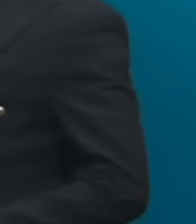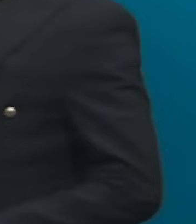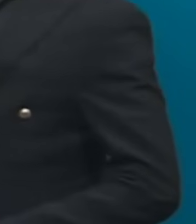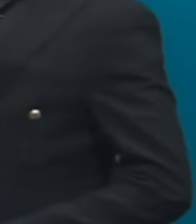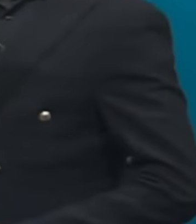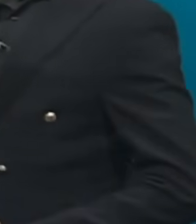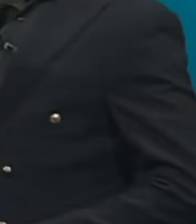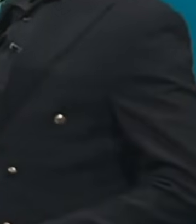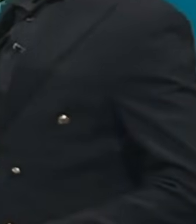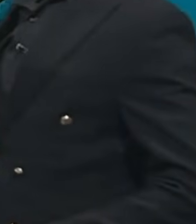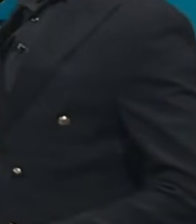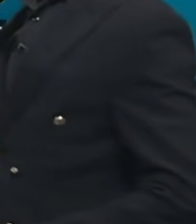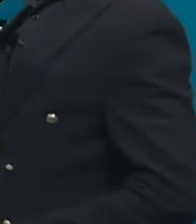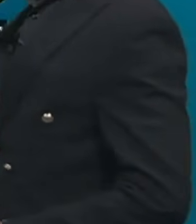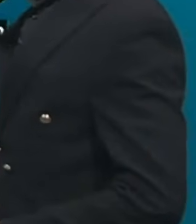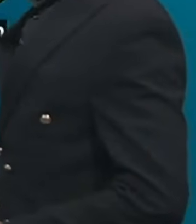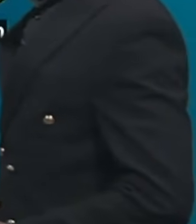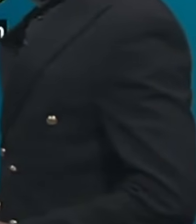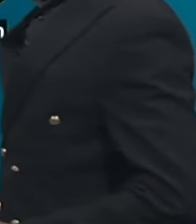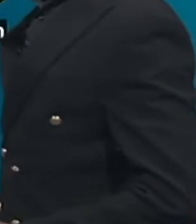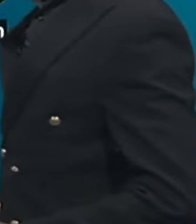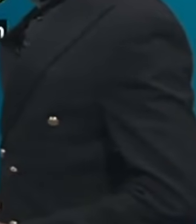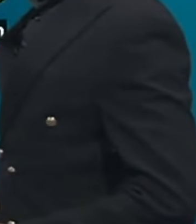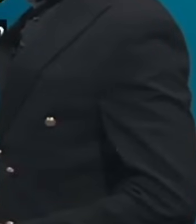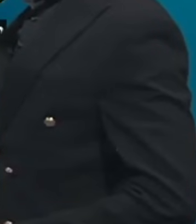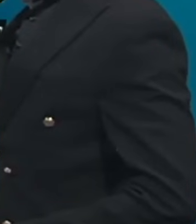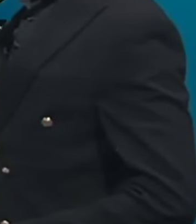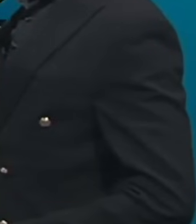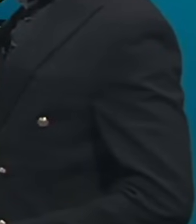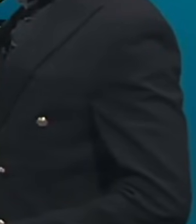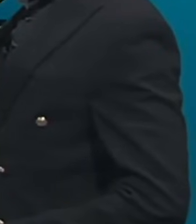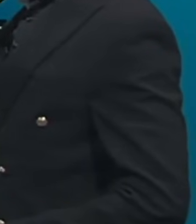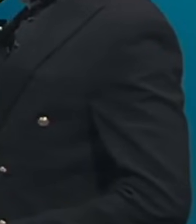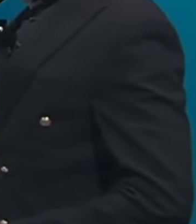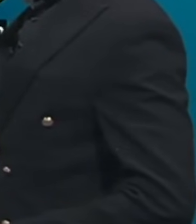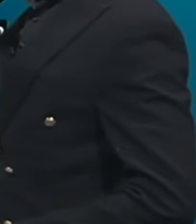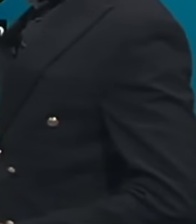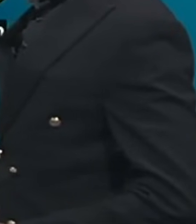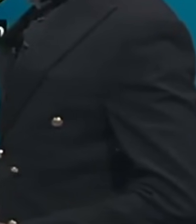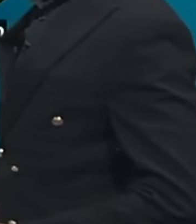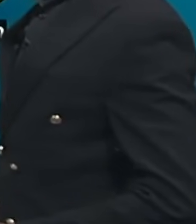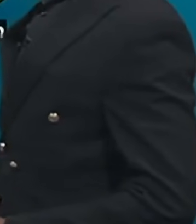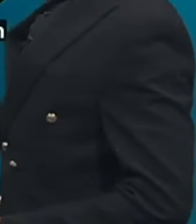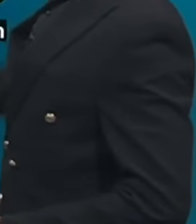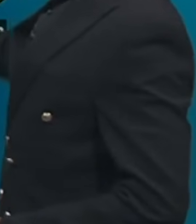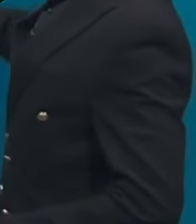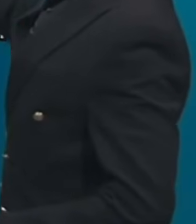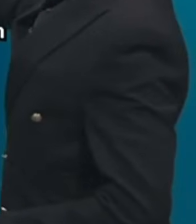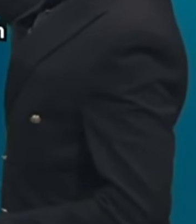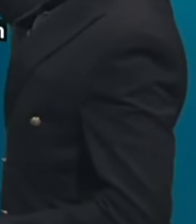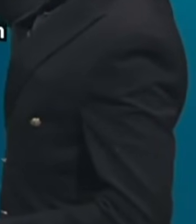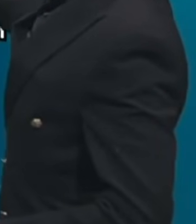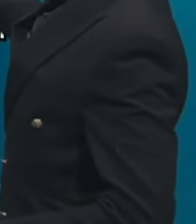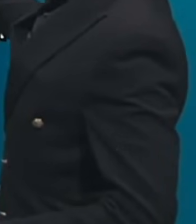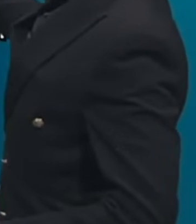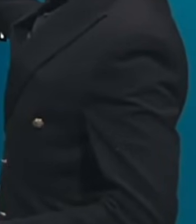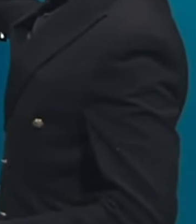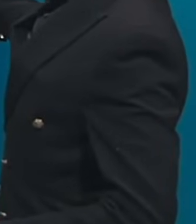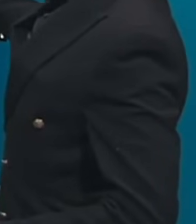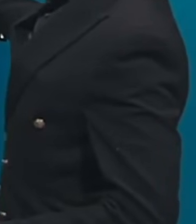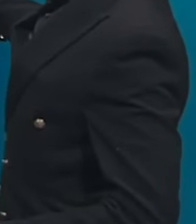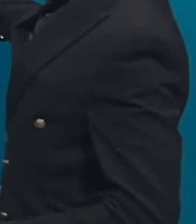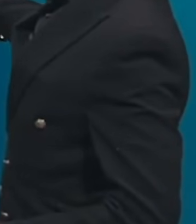di dikarolo tša gona ka kwa la Freestata a re lebela bošegong bja lehono temoši yeo re tšeago ke bakakanyo ya boso ka Afrika Borwa ba re bontšha ka dipula tša matlakadibe re lebeletse